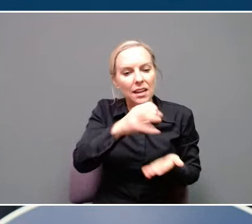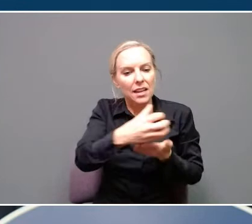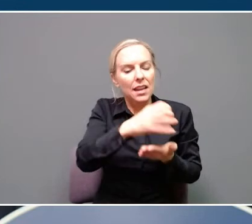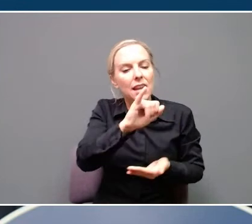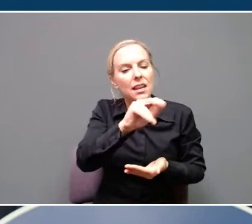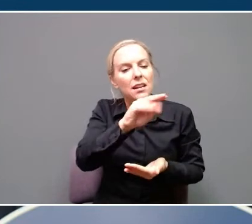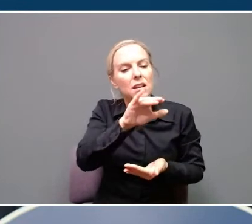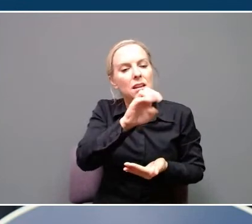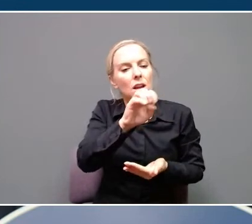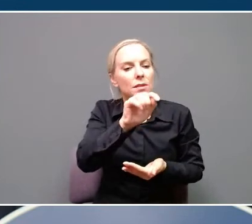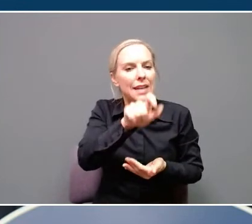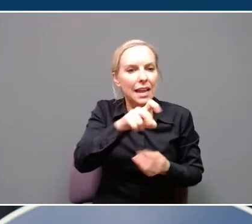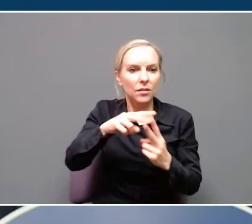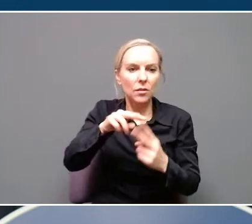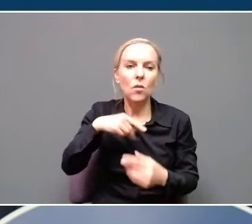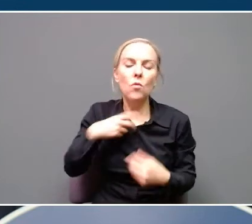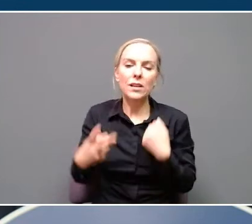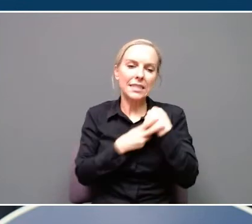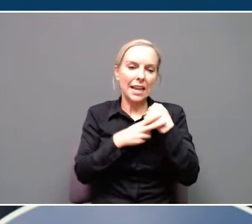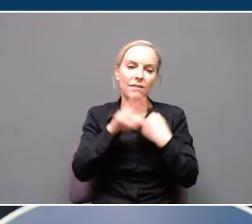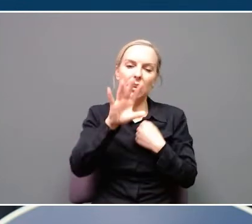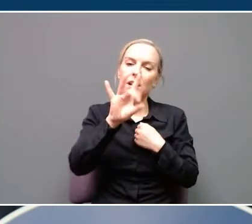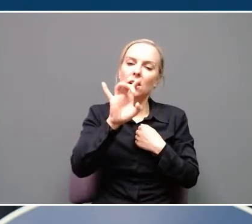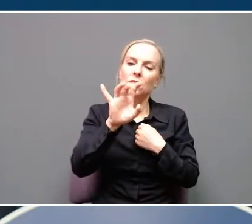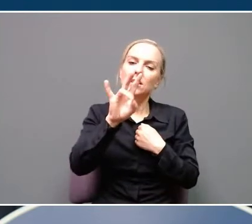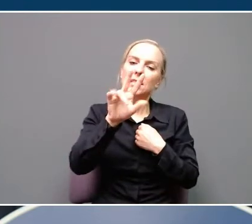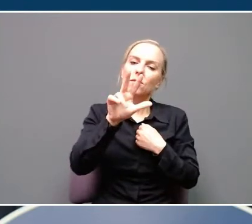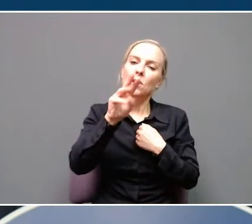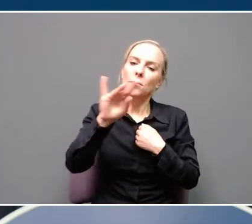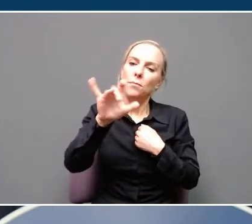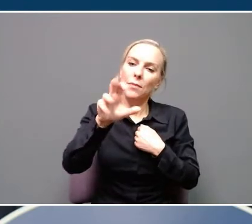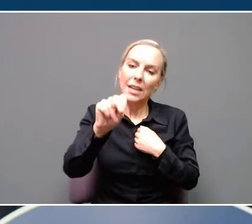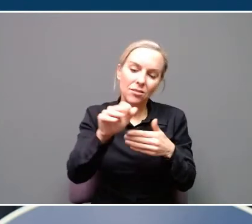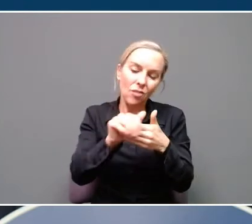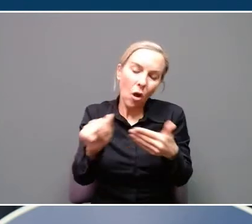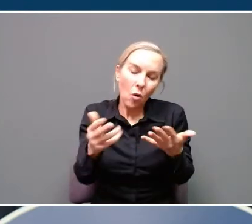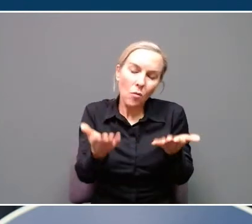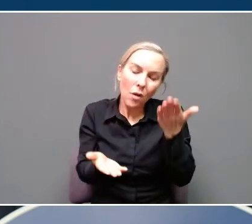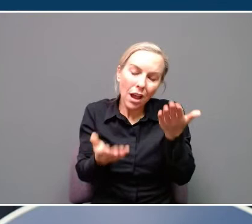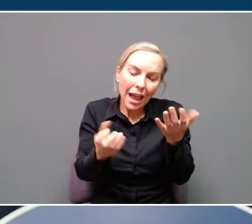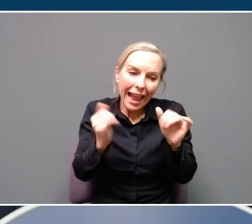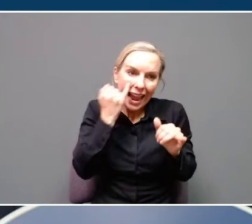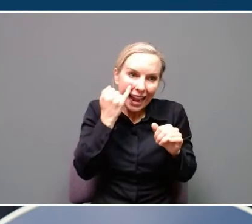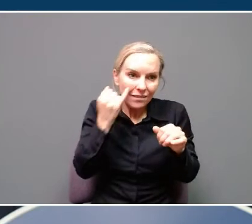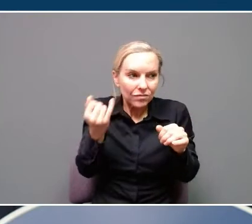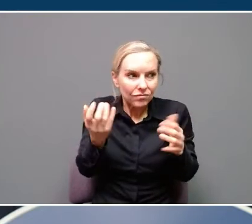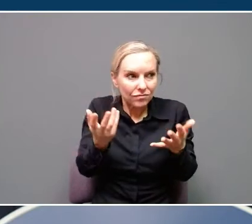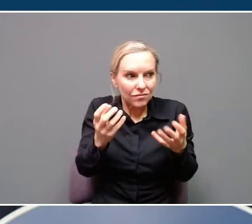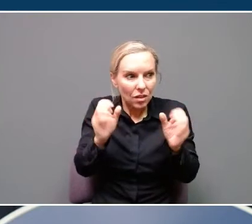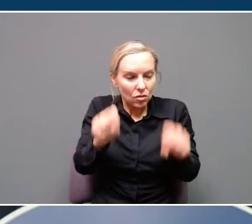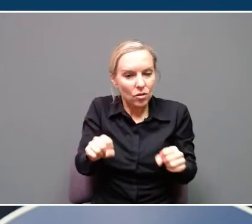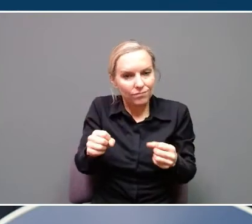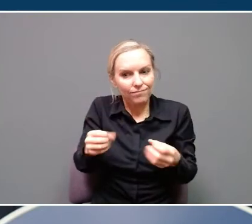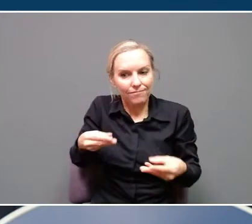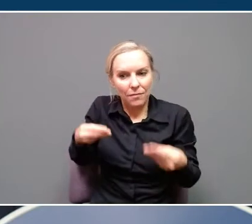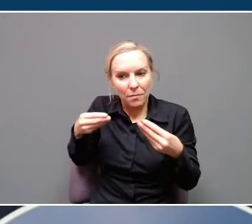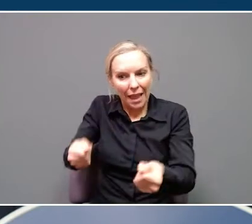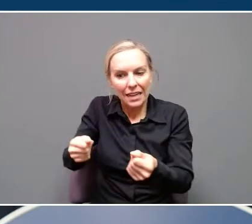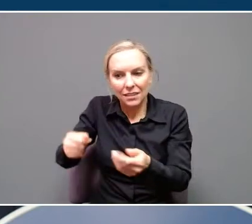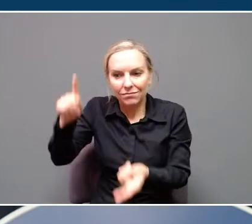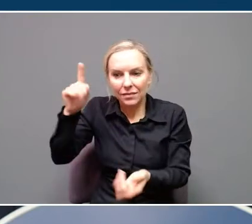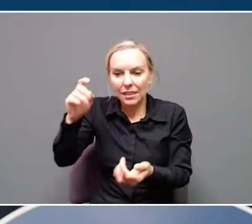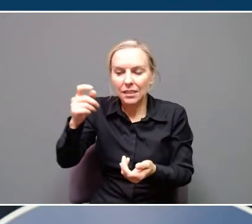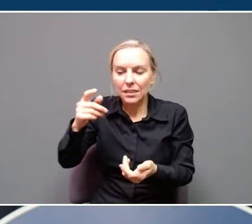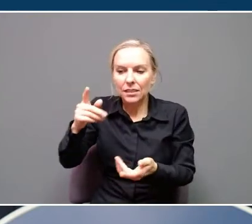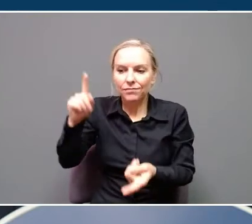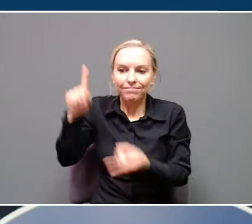Kentuckians $873 million and would have made things less expensive. Unfortunately, the legislature did not join